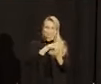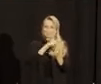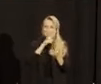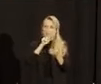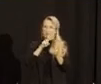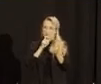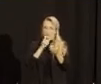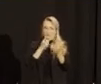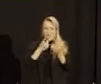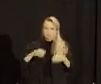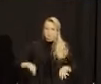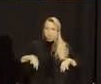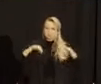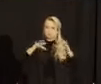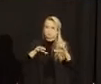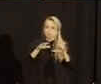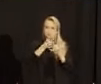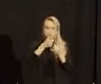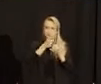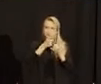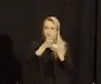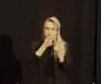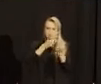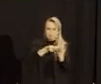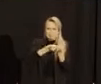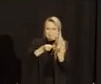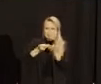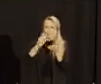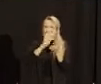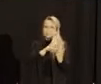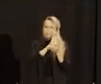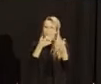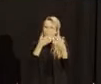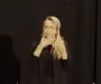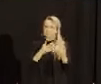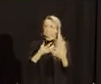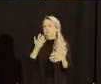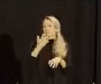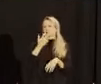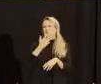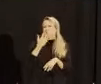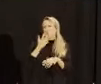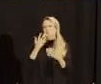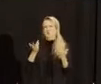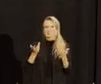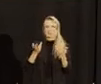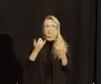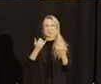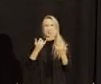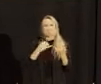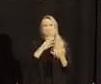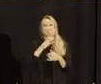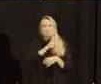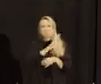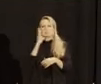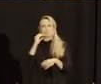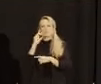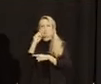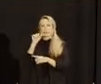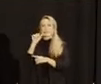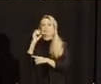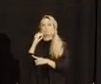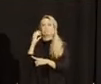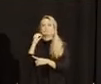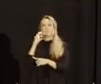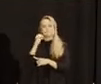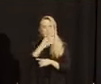to happen to disconnect the disability experience and poverty? So